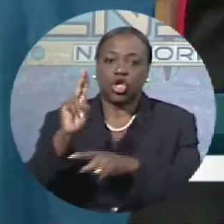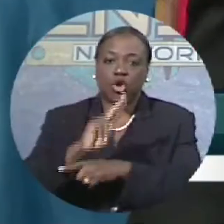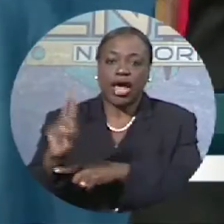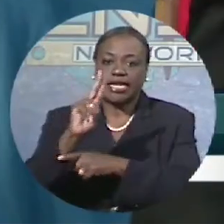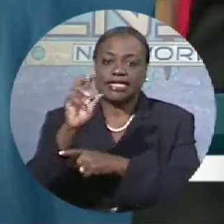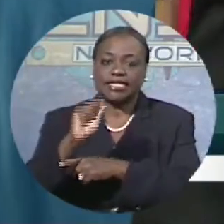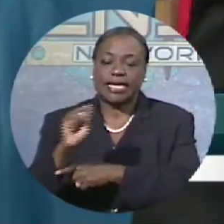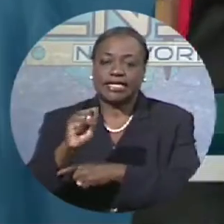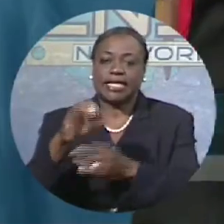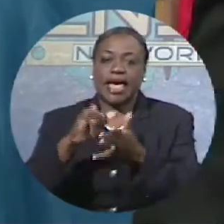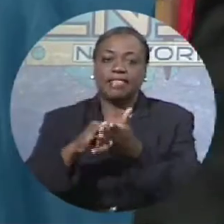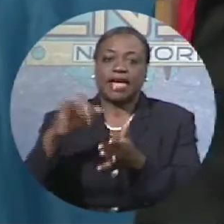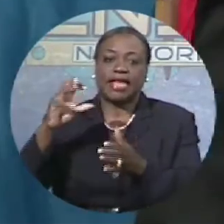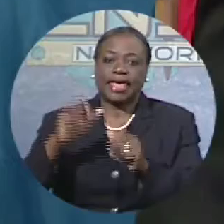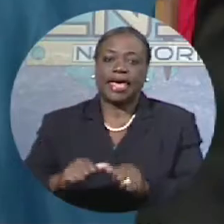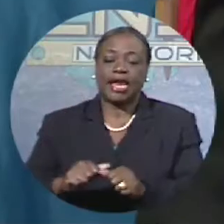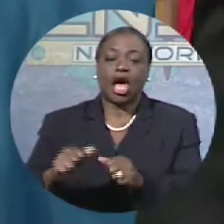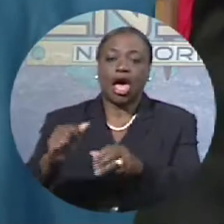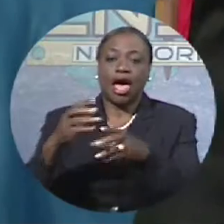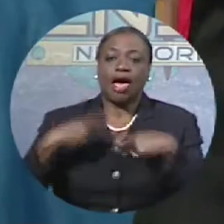accommodate these new vessels.